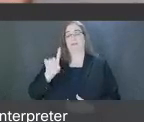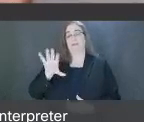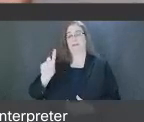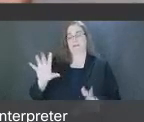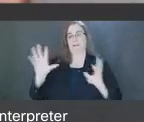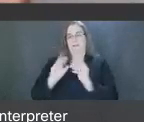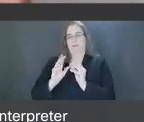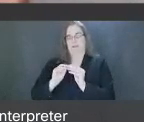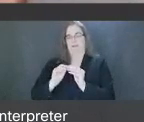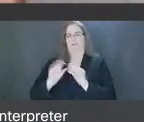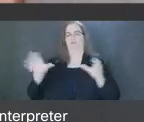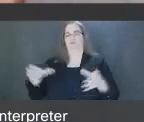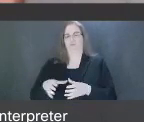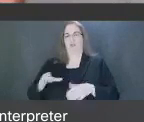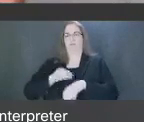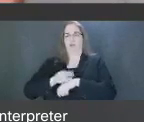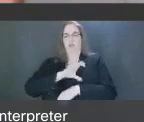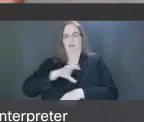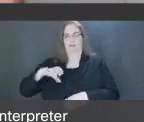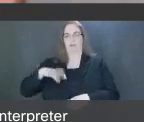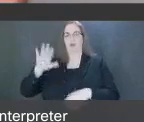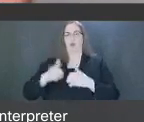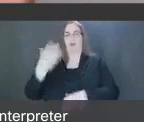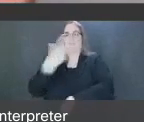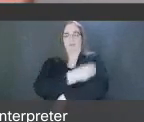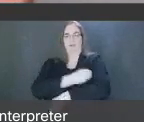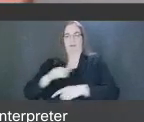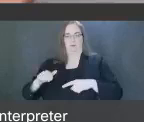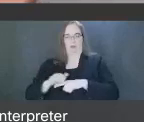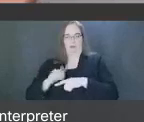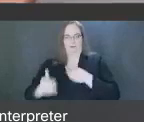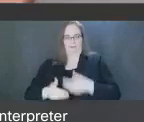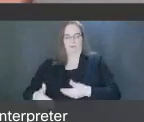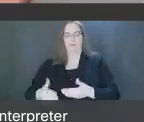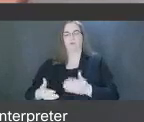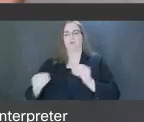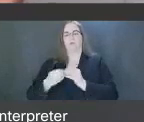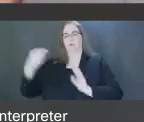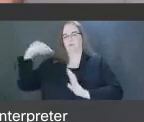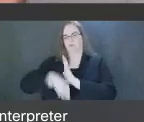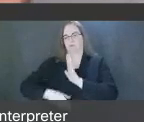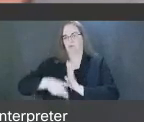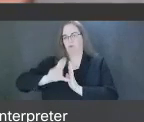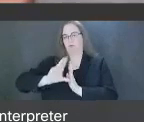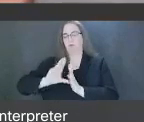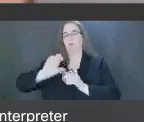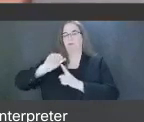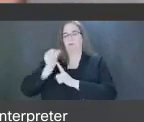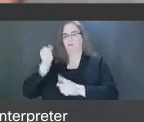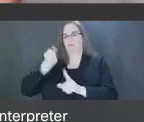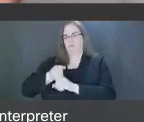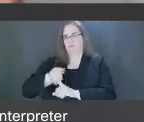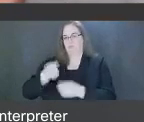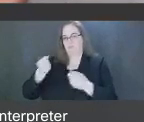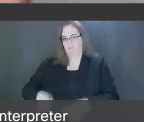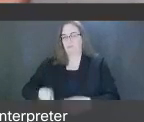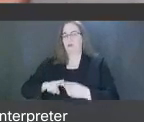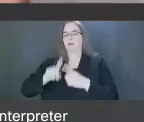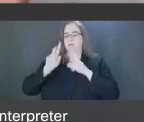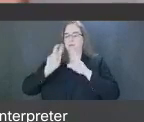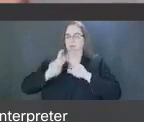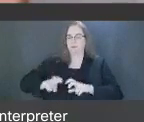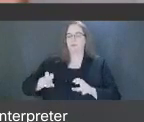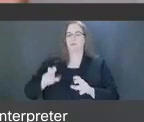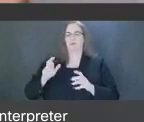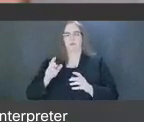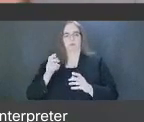the Advisory Committee on Immunization Practices to further review the cases in question and assess their potential